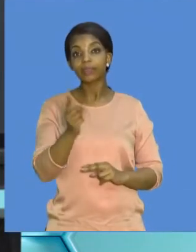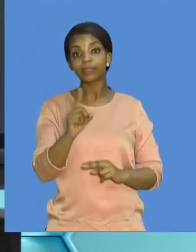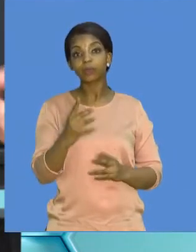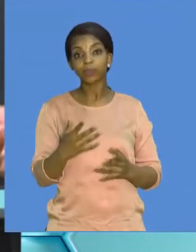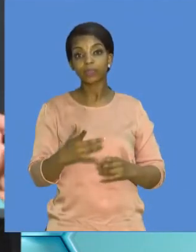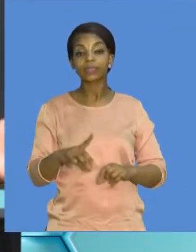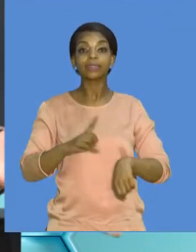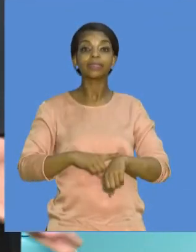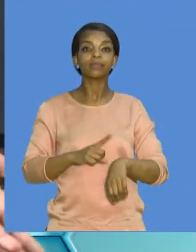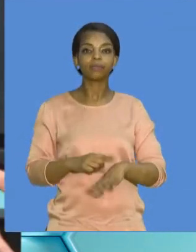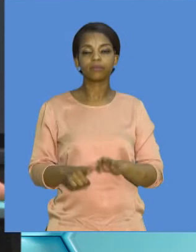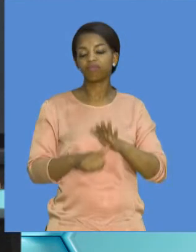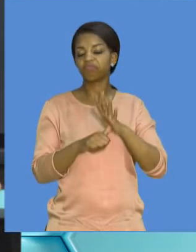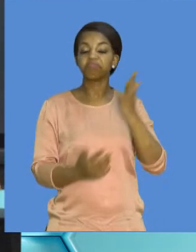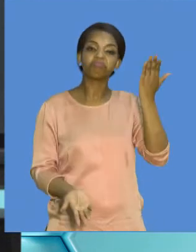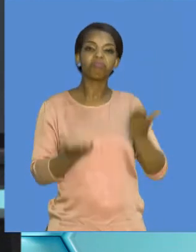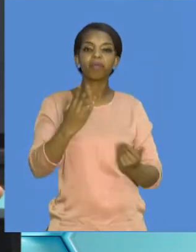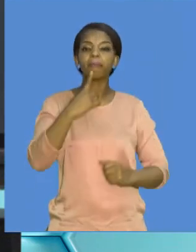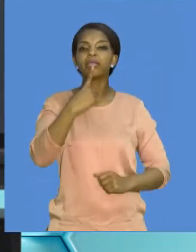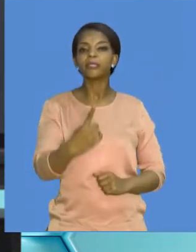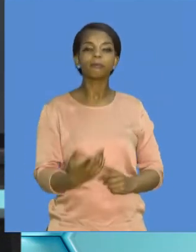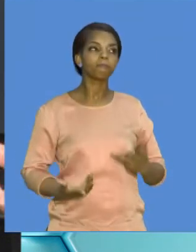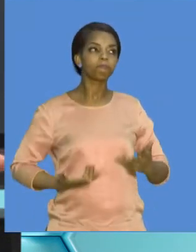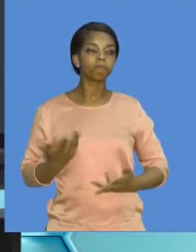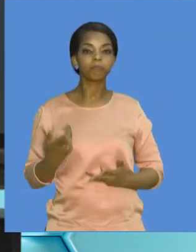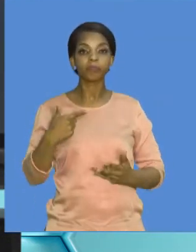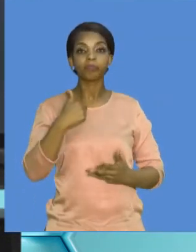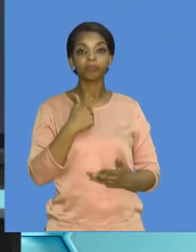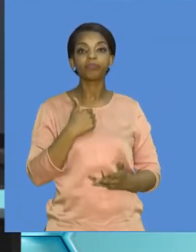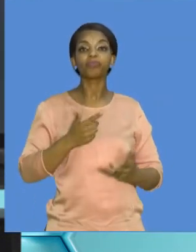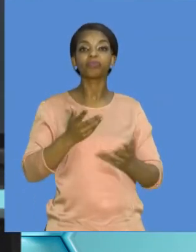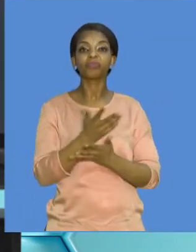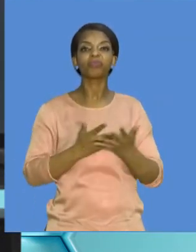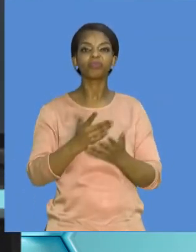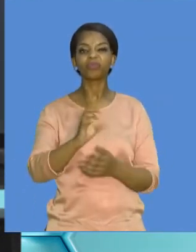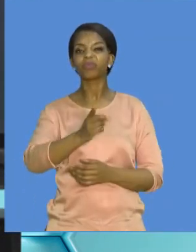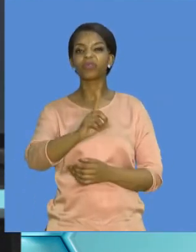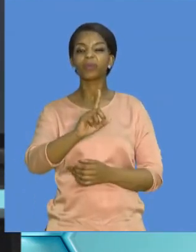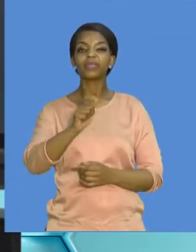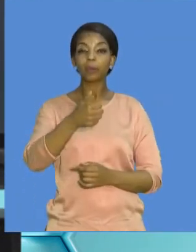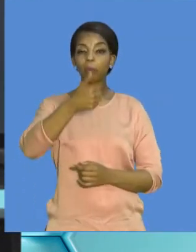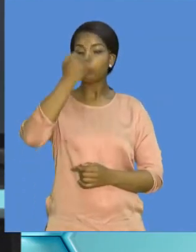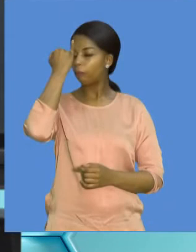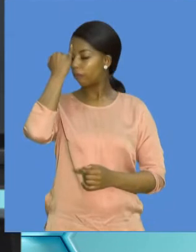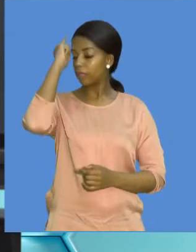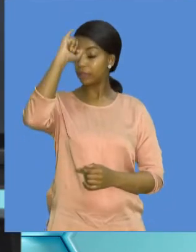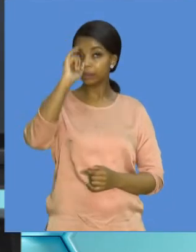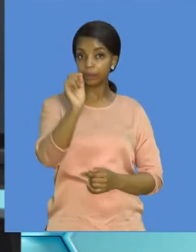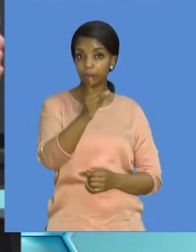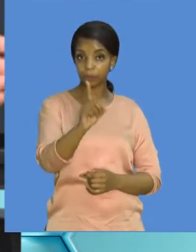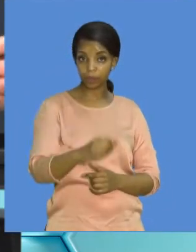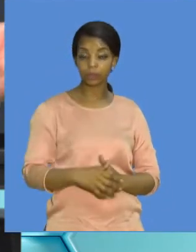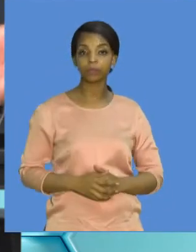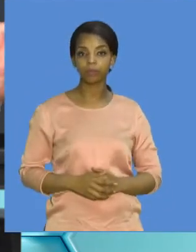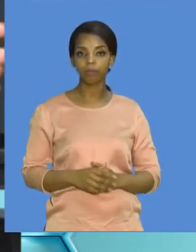time? Let's say maybe we're talking about an investment. If you have an investment, it would be a good idea to leave your investment